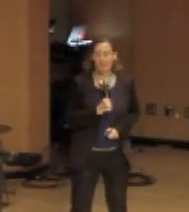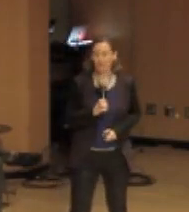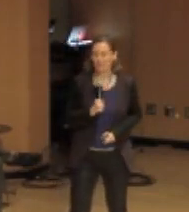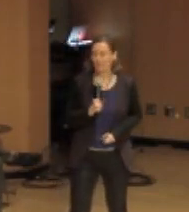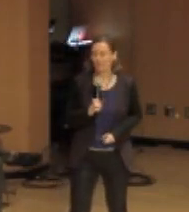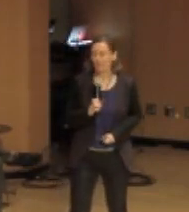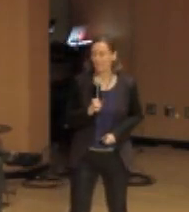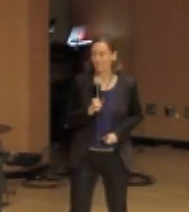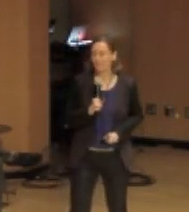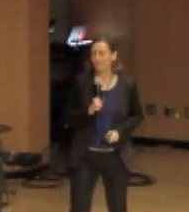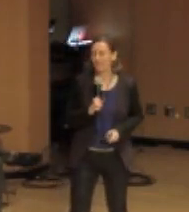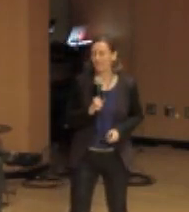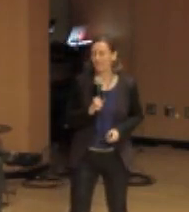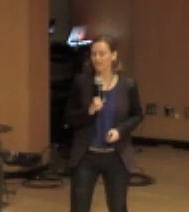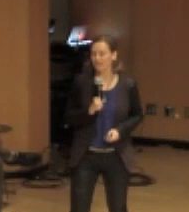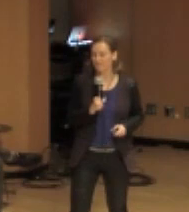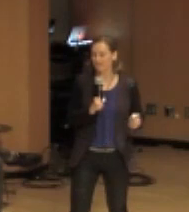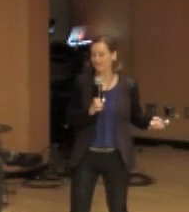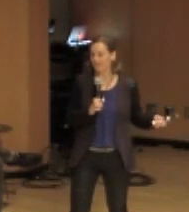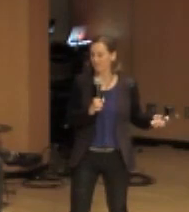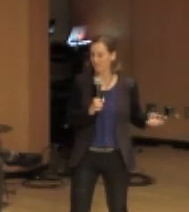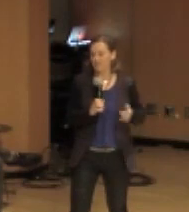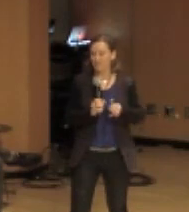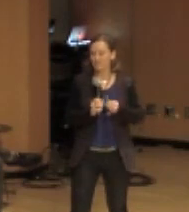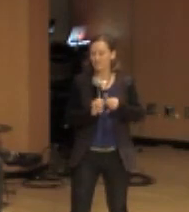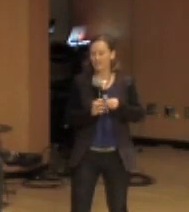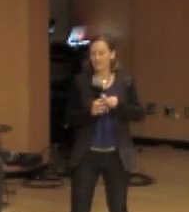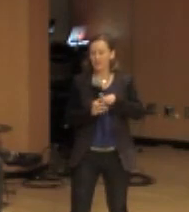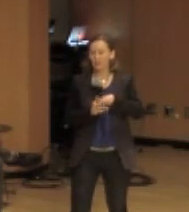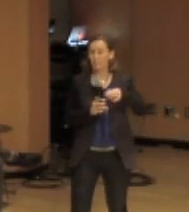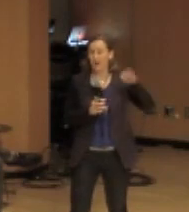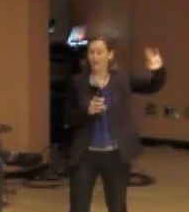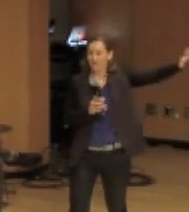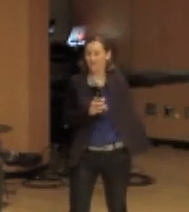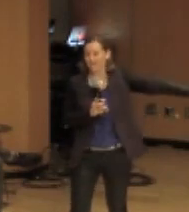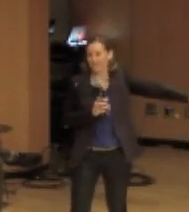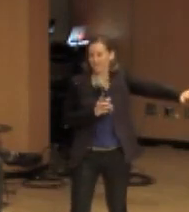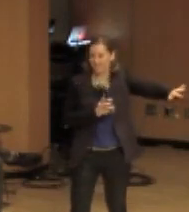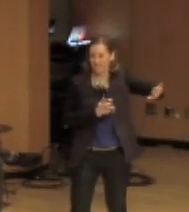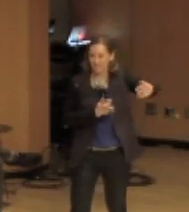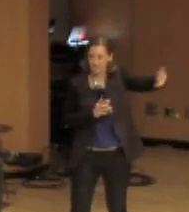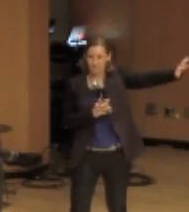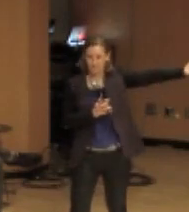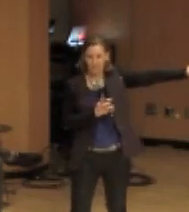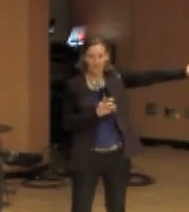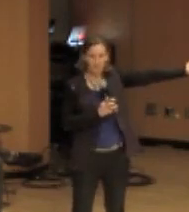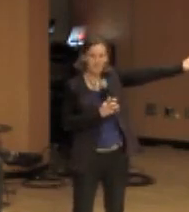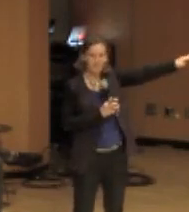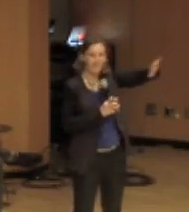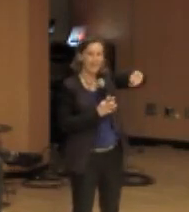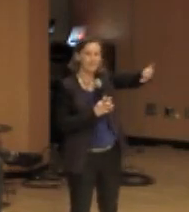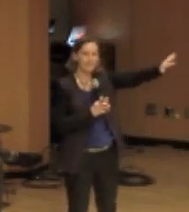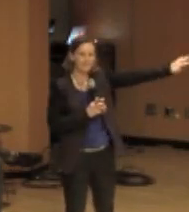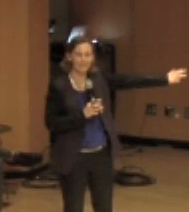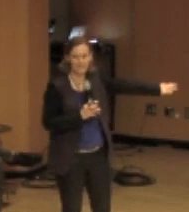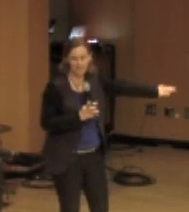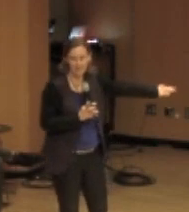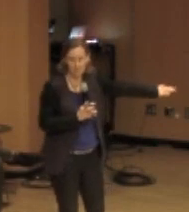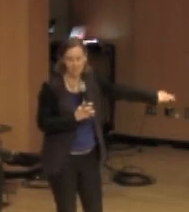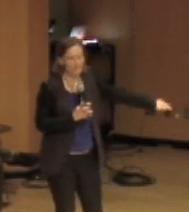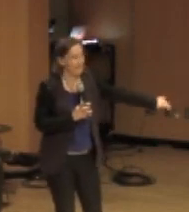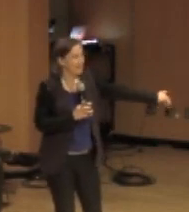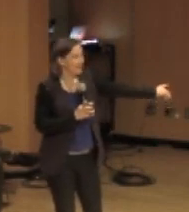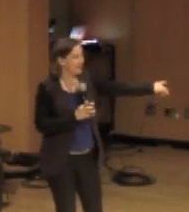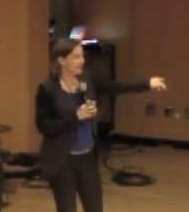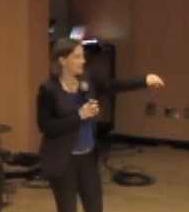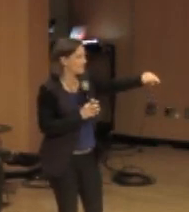that is actually to examine or to to think about bodies in landscape um in a vast